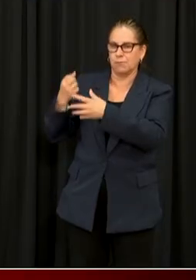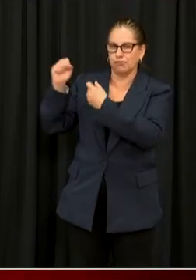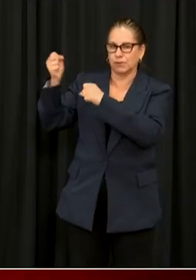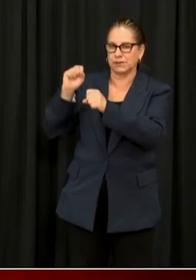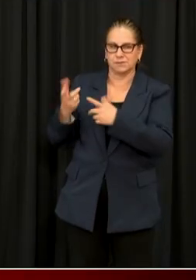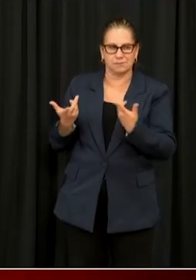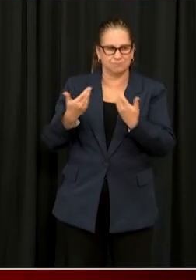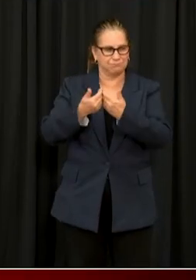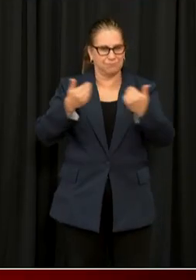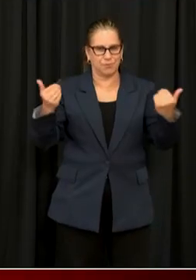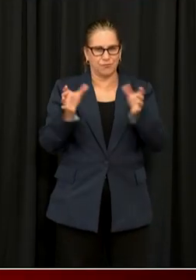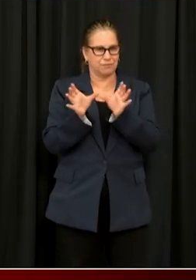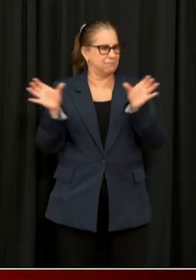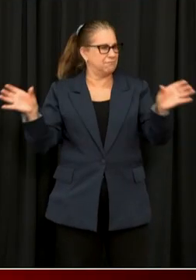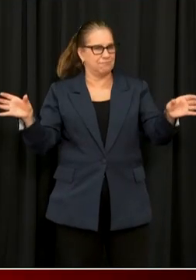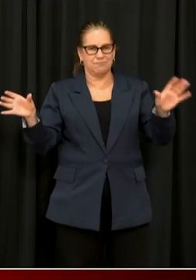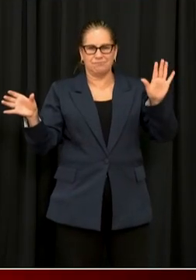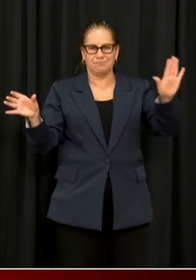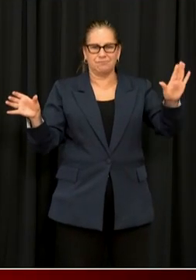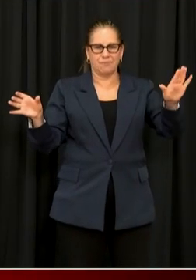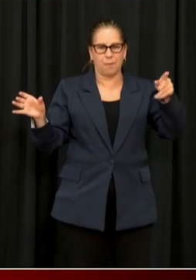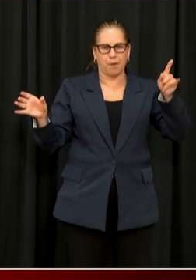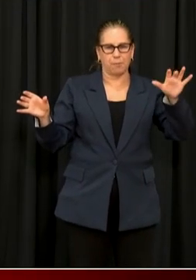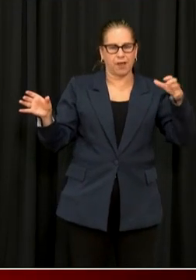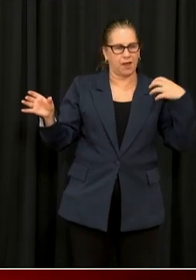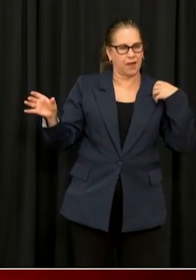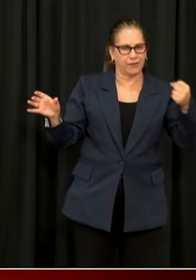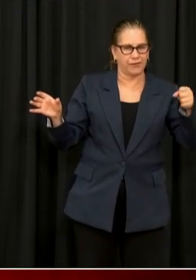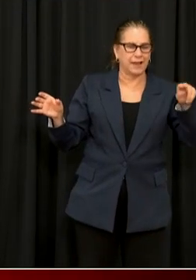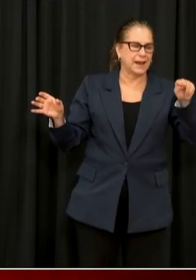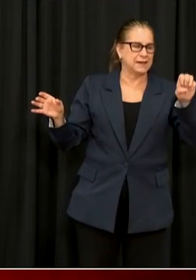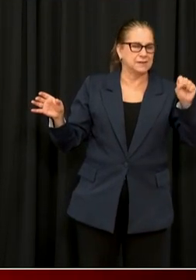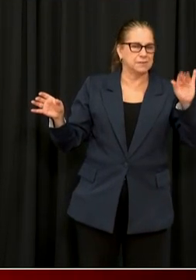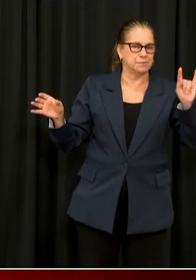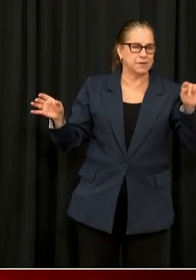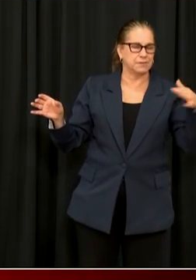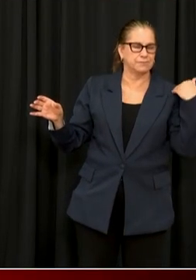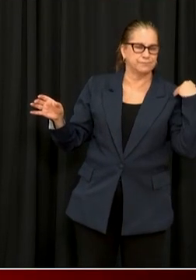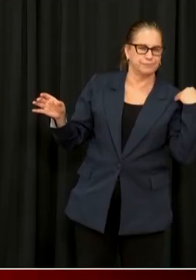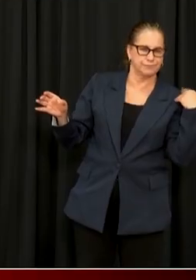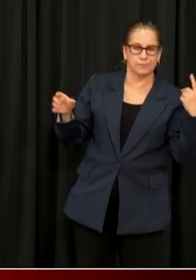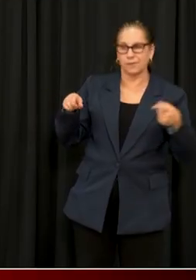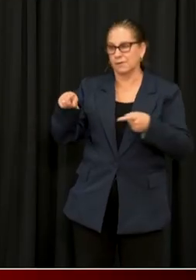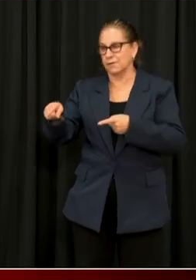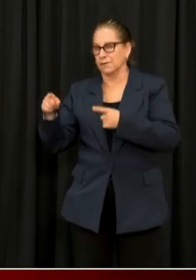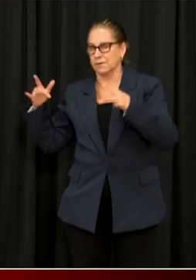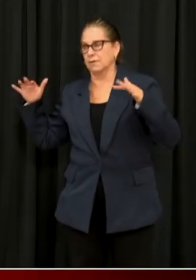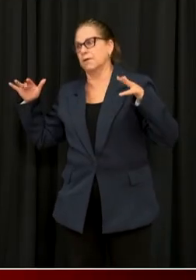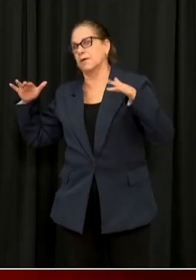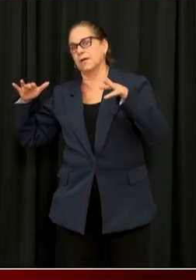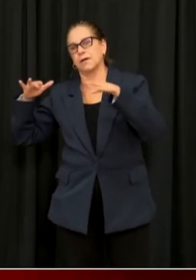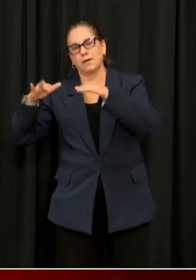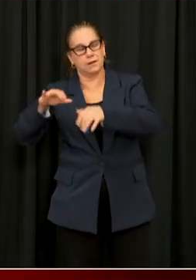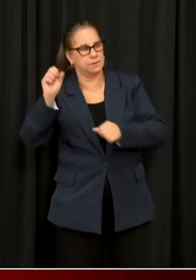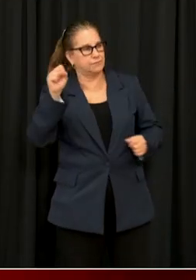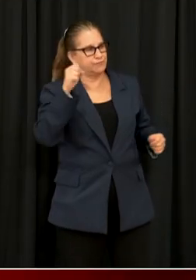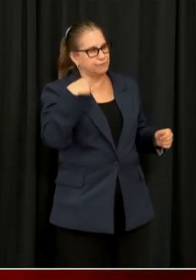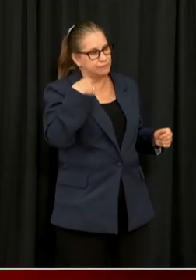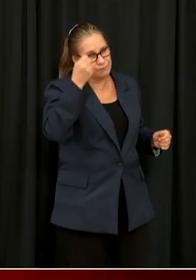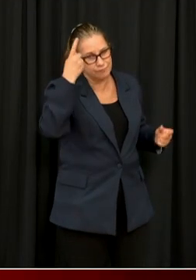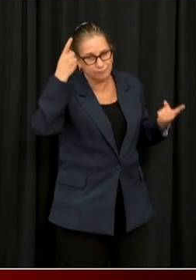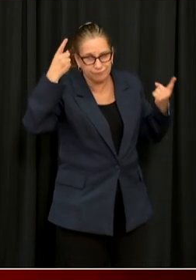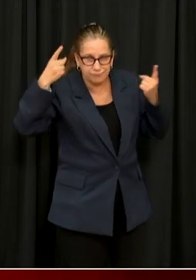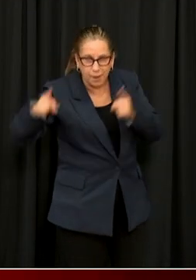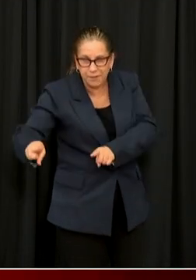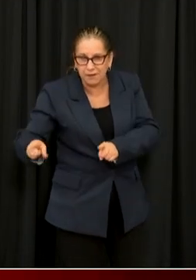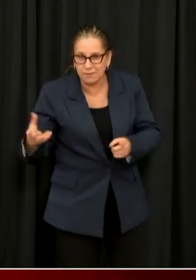mouth perhaps, but I think for them, it's still a large gathering. And all of the things that they are concerned about